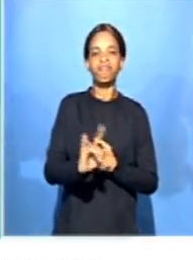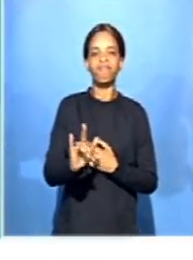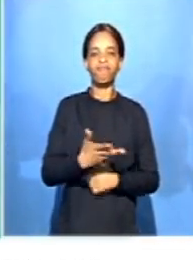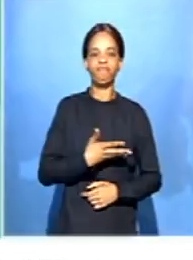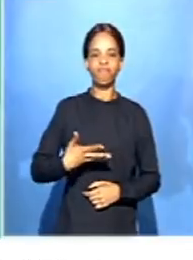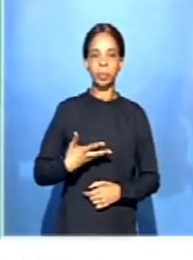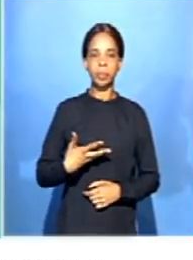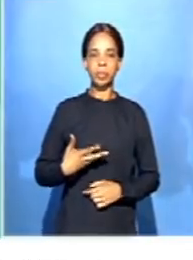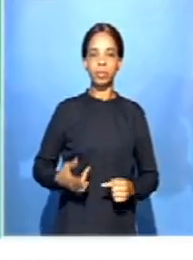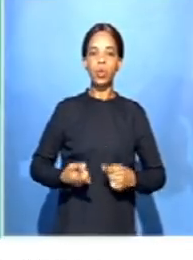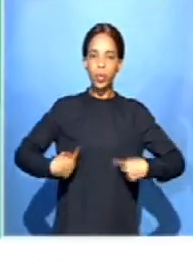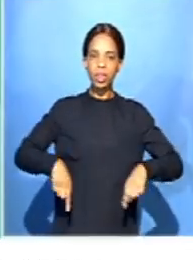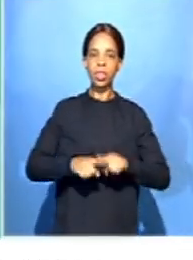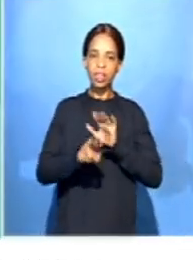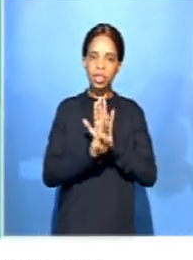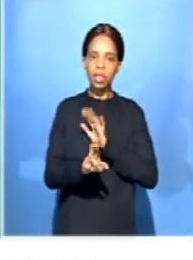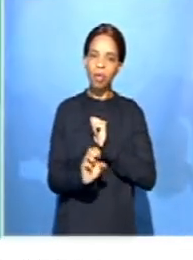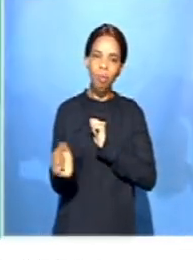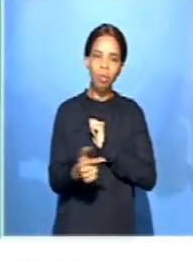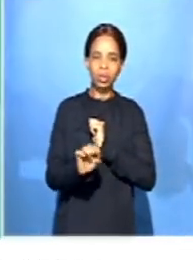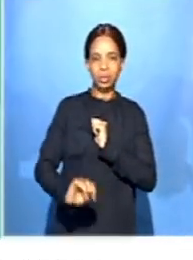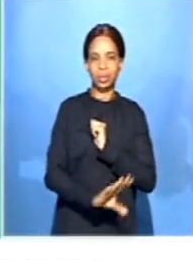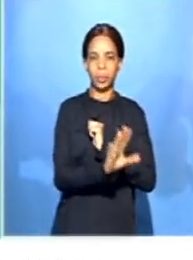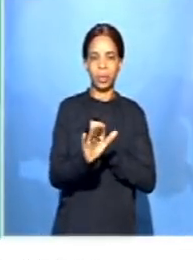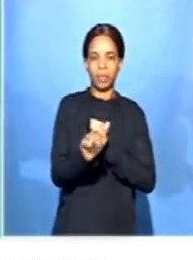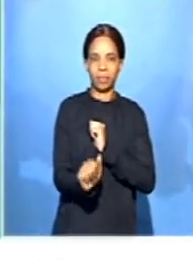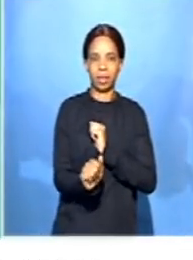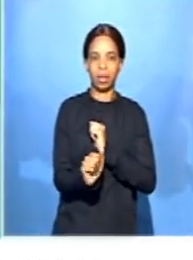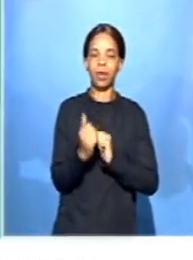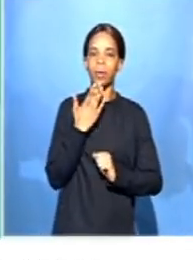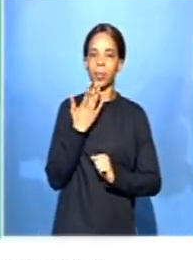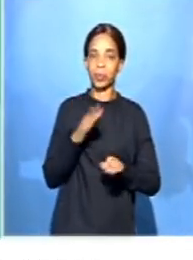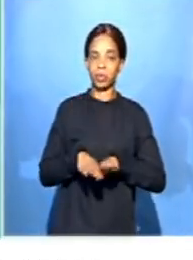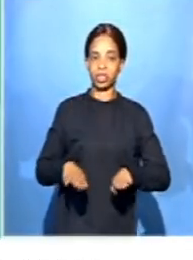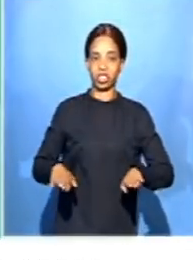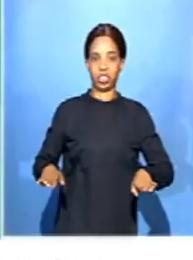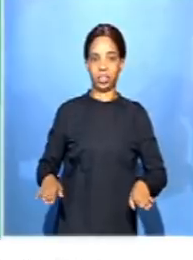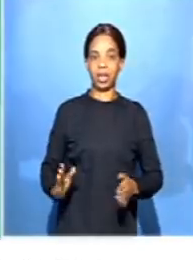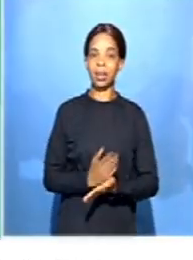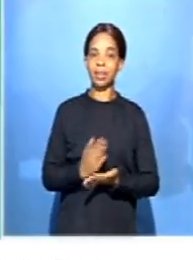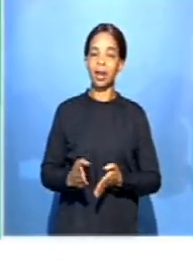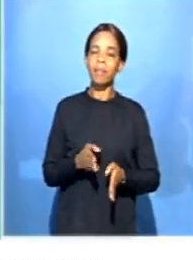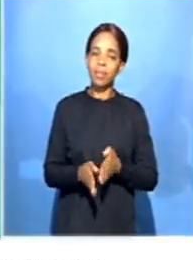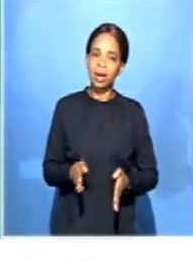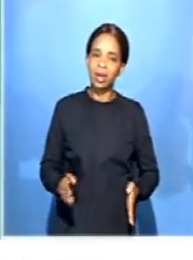baba ba le mo mme ga ba nna mo ka ntlha gore sebaka ga se ba lete re re bongwanaka